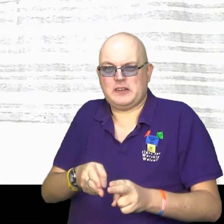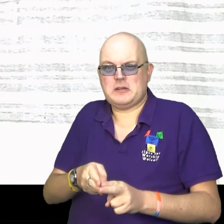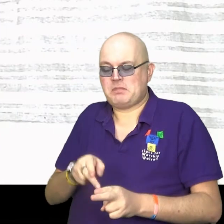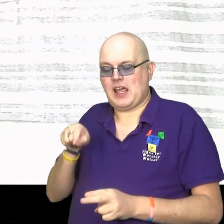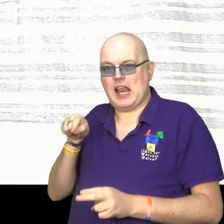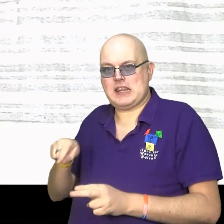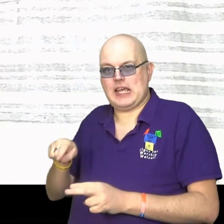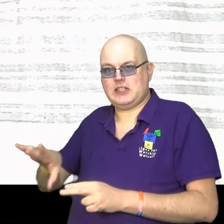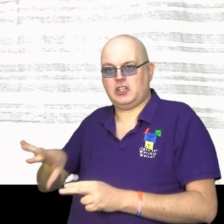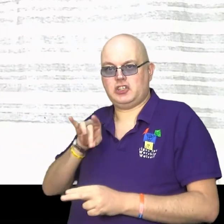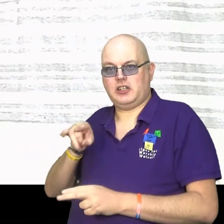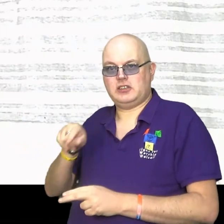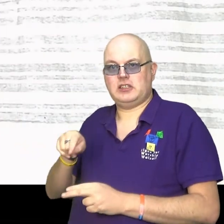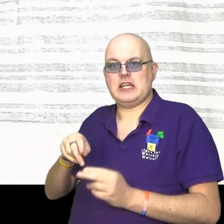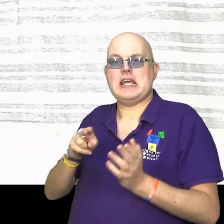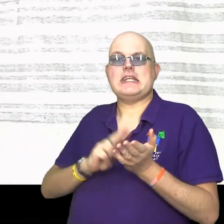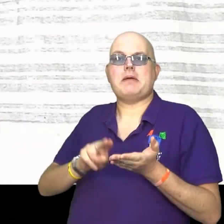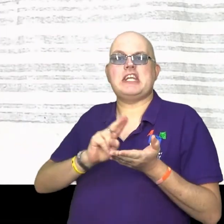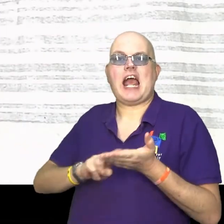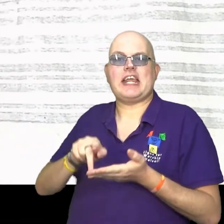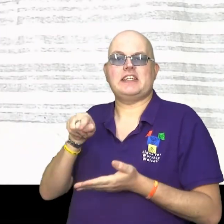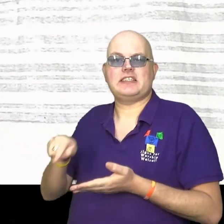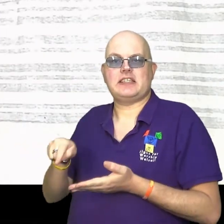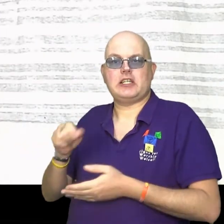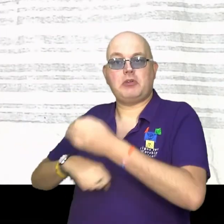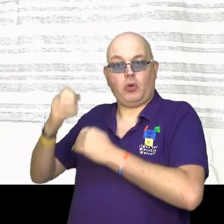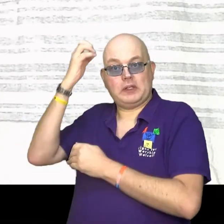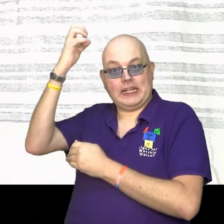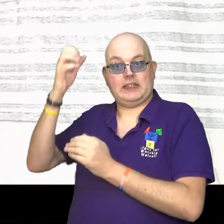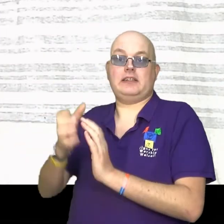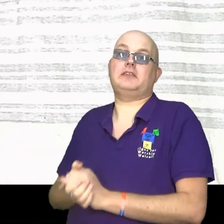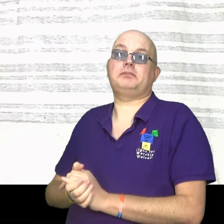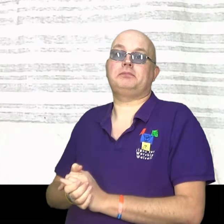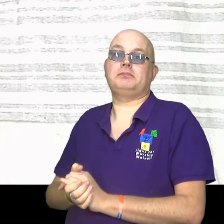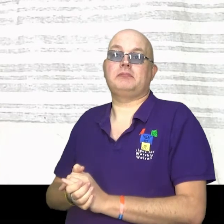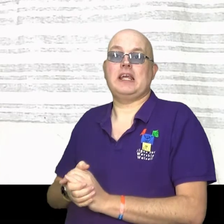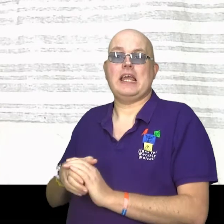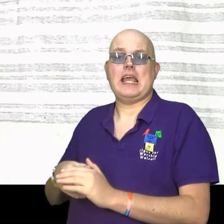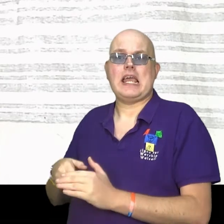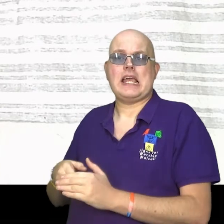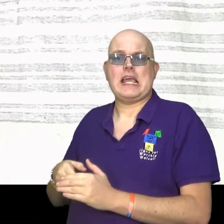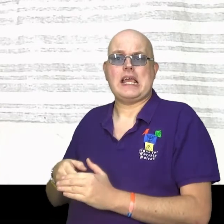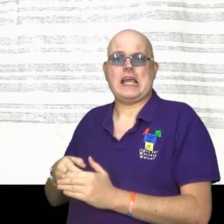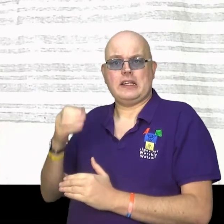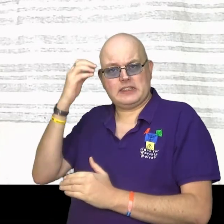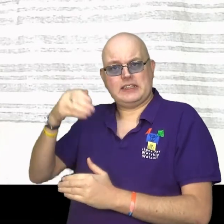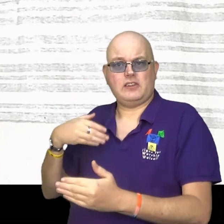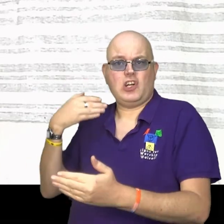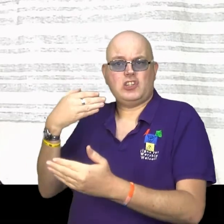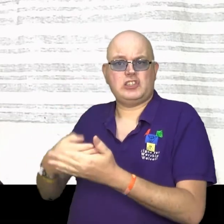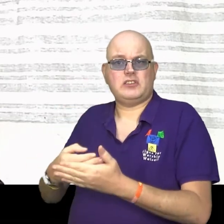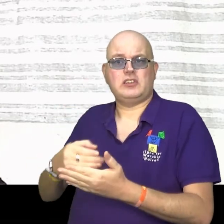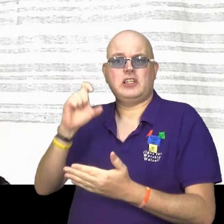the conspirators appointed one of their own, Nabonidus, to be the king. And he remained the king